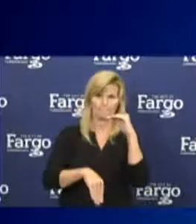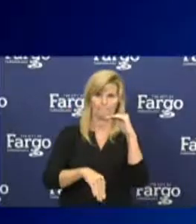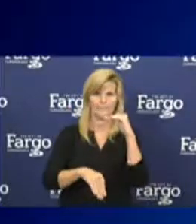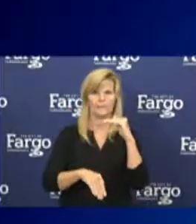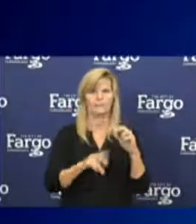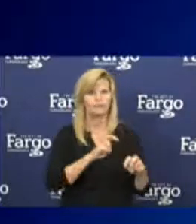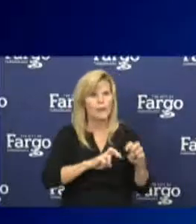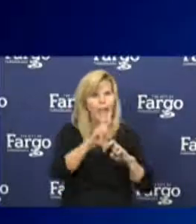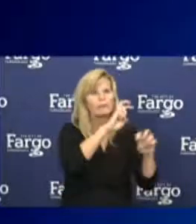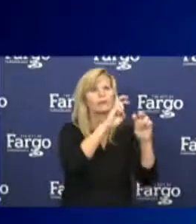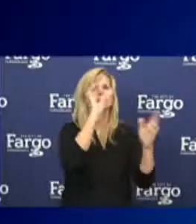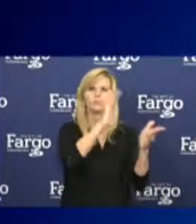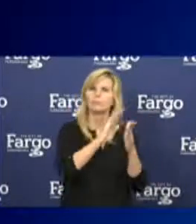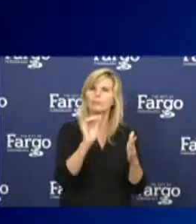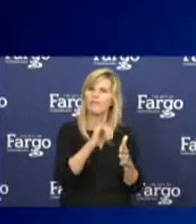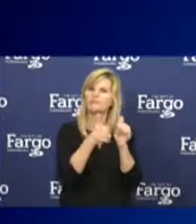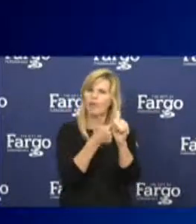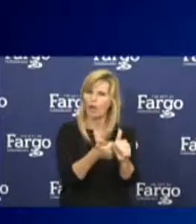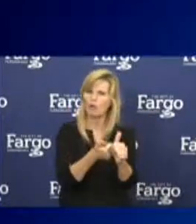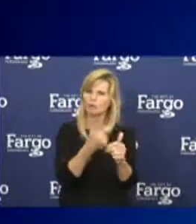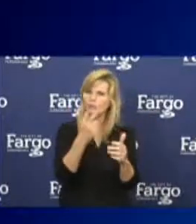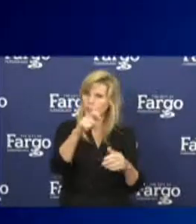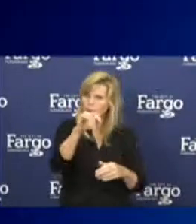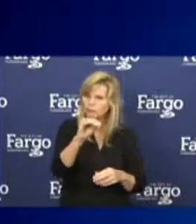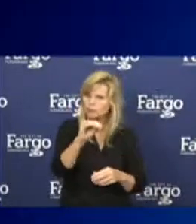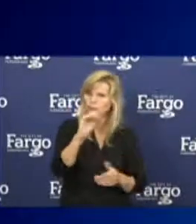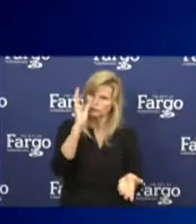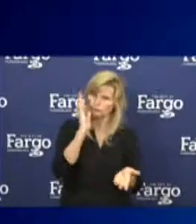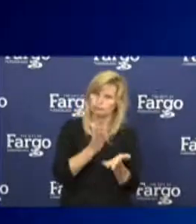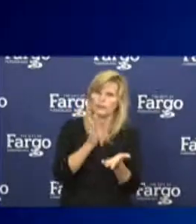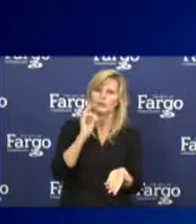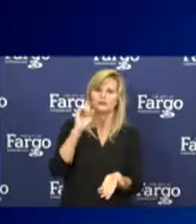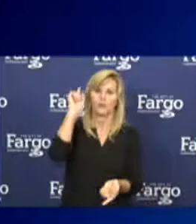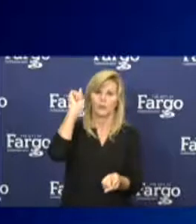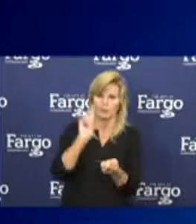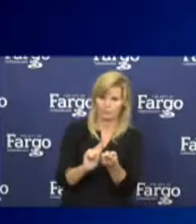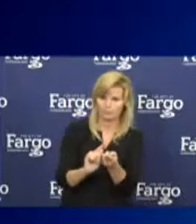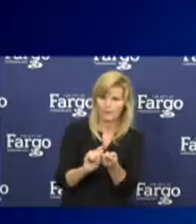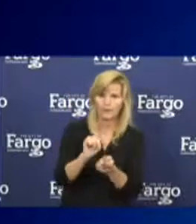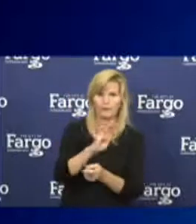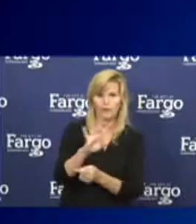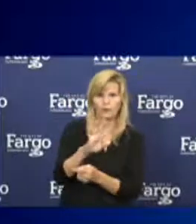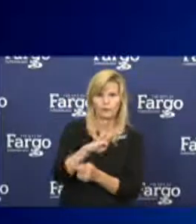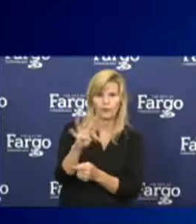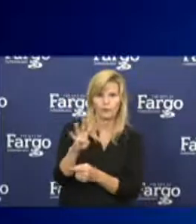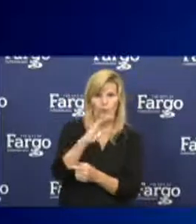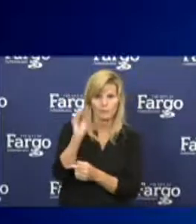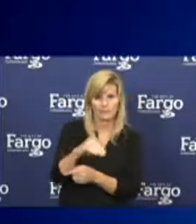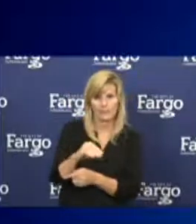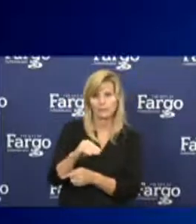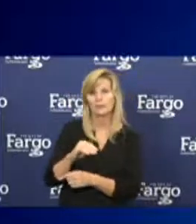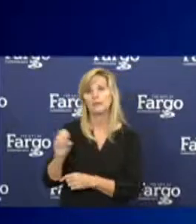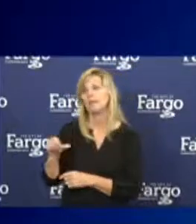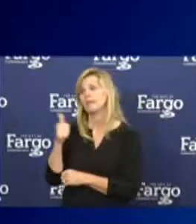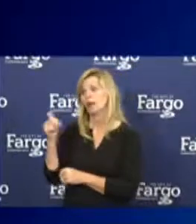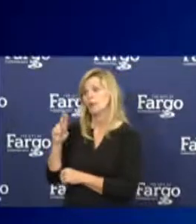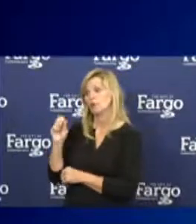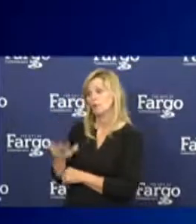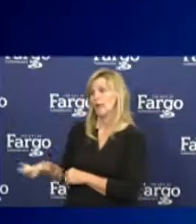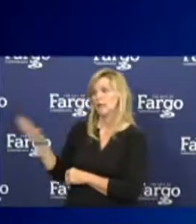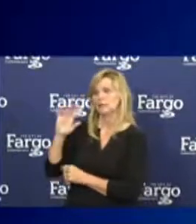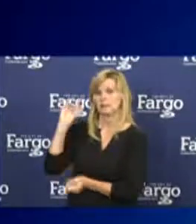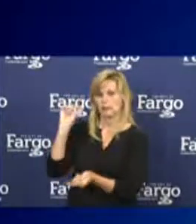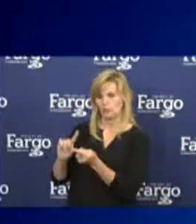traveling and so on by about almost 43, 44%. The rest of the US decreased by